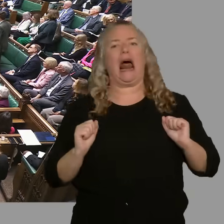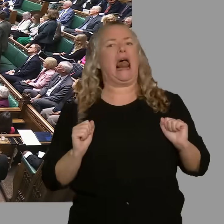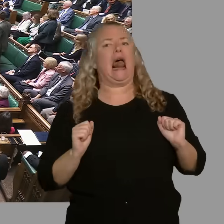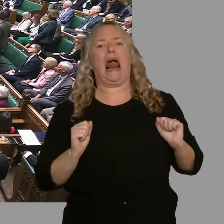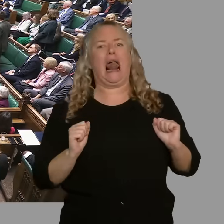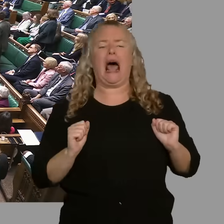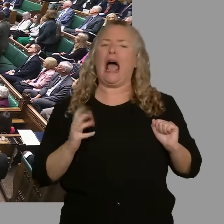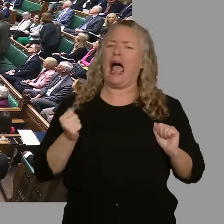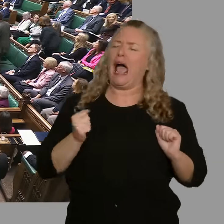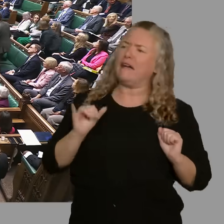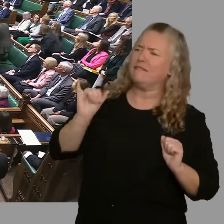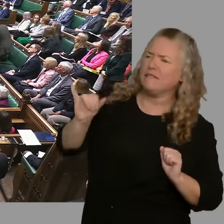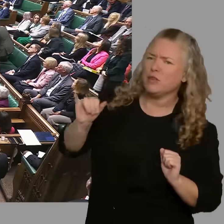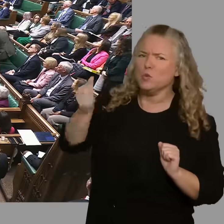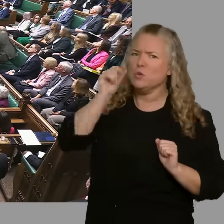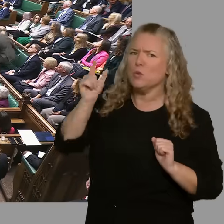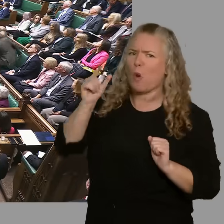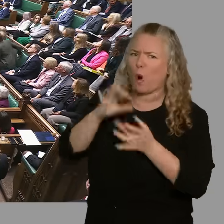Turgendar.